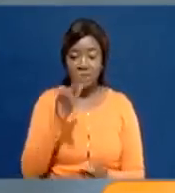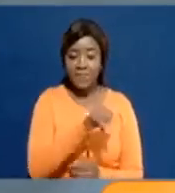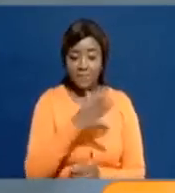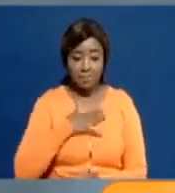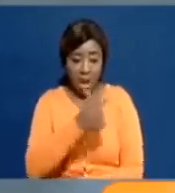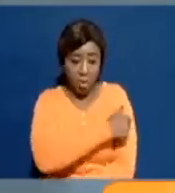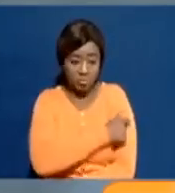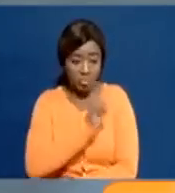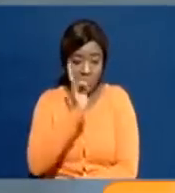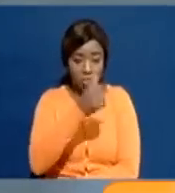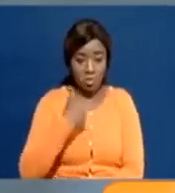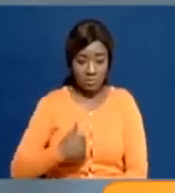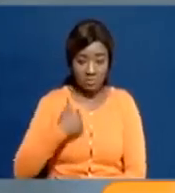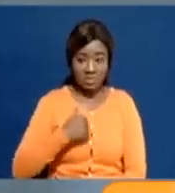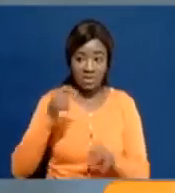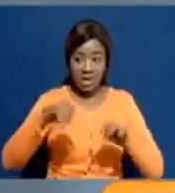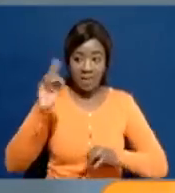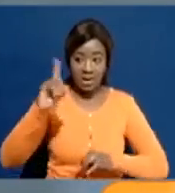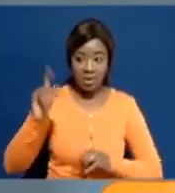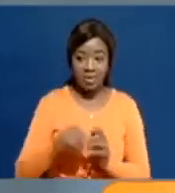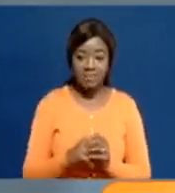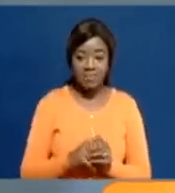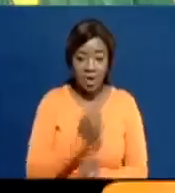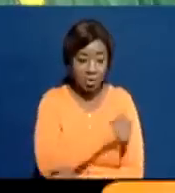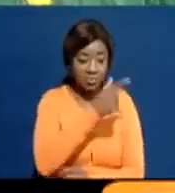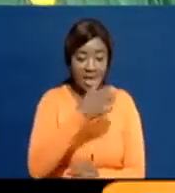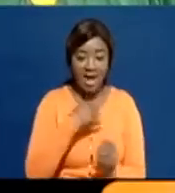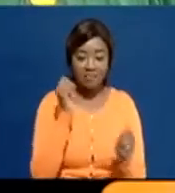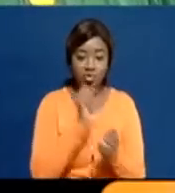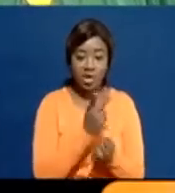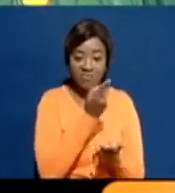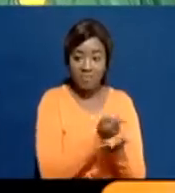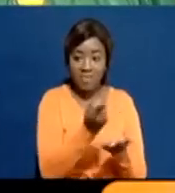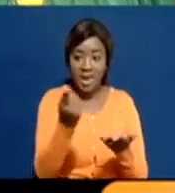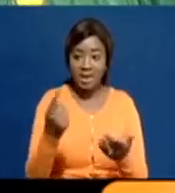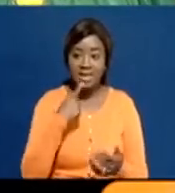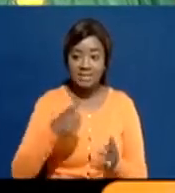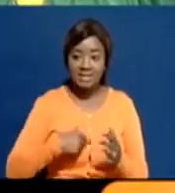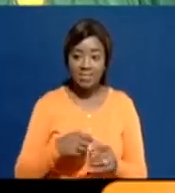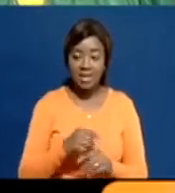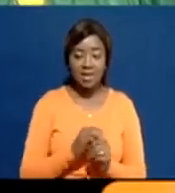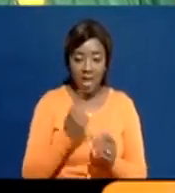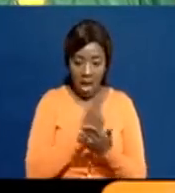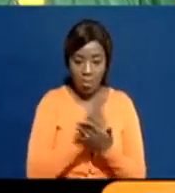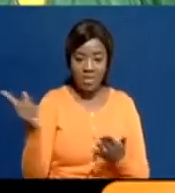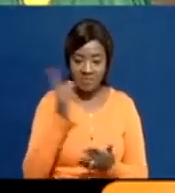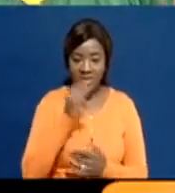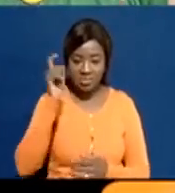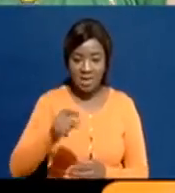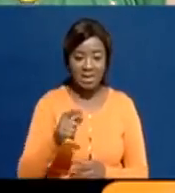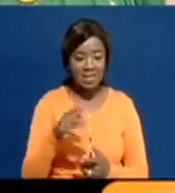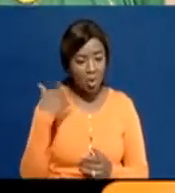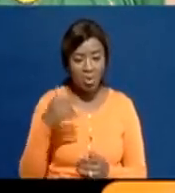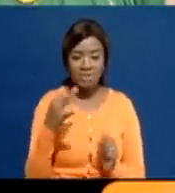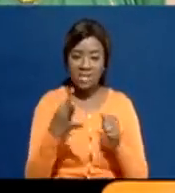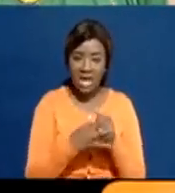I did my surgery, here in Nairobi, that has 12 beds, they told me by the end of the week, we have done at least 7 or 8 mastectomies in a very